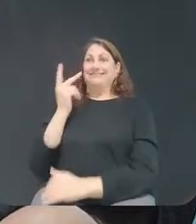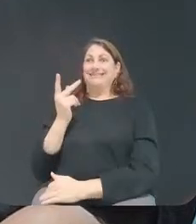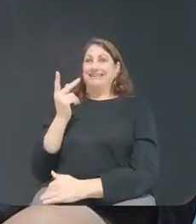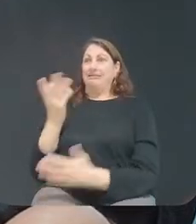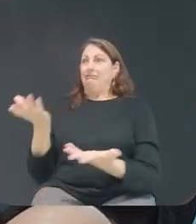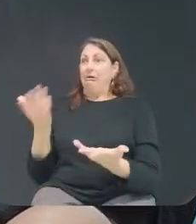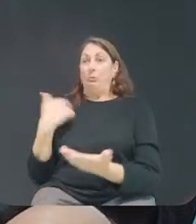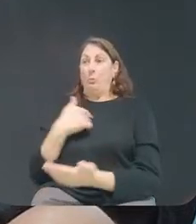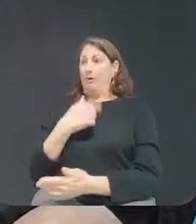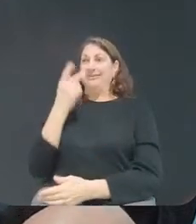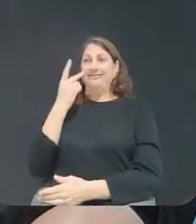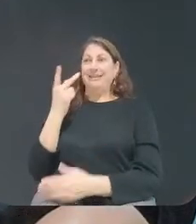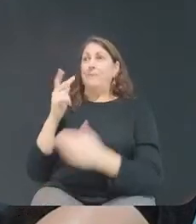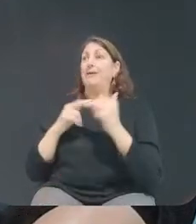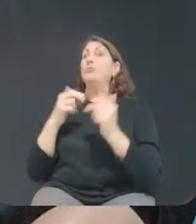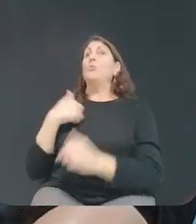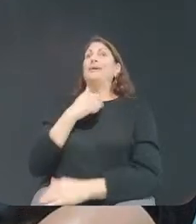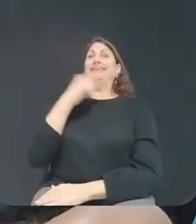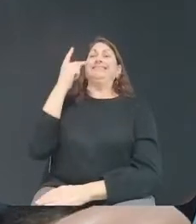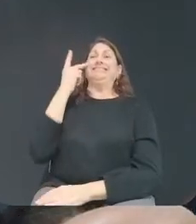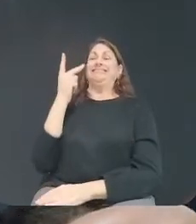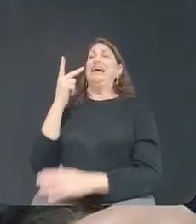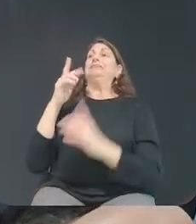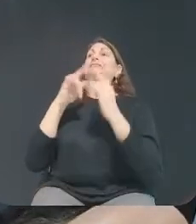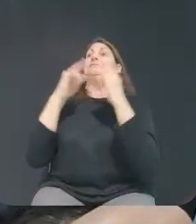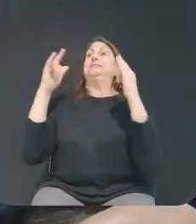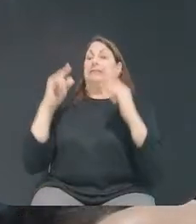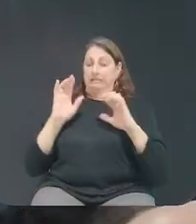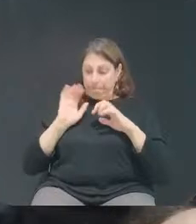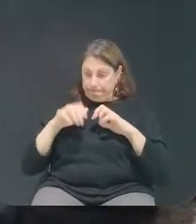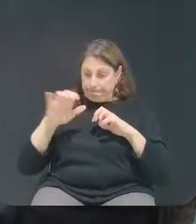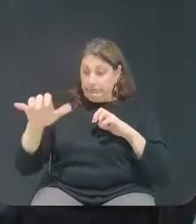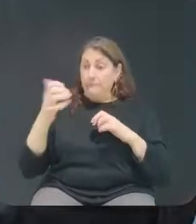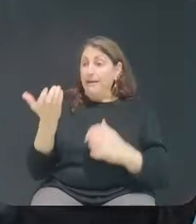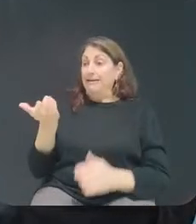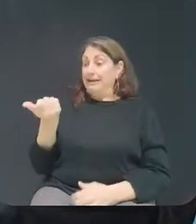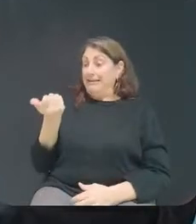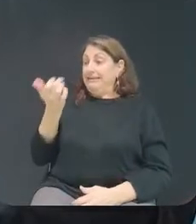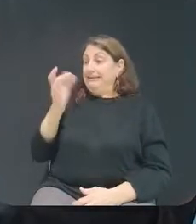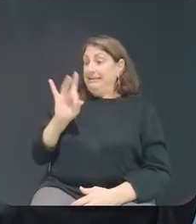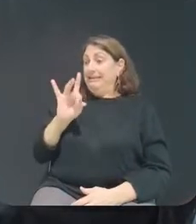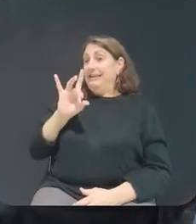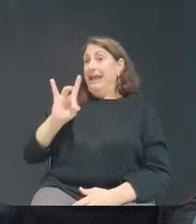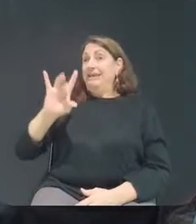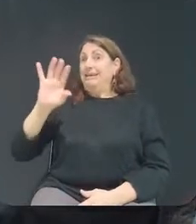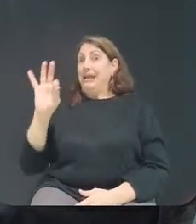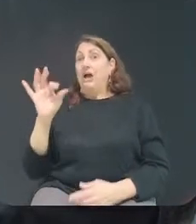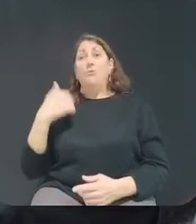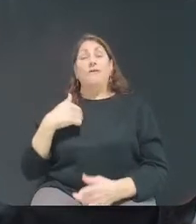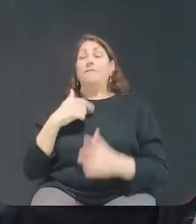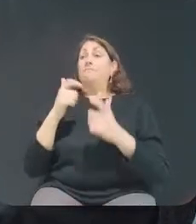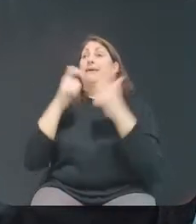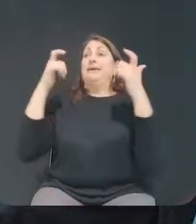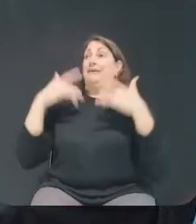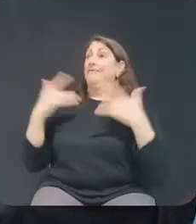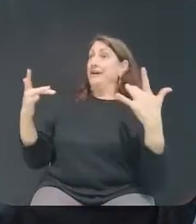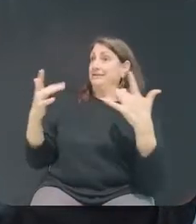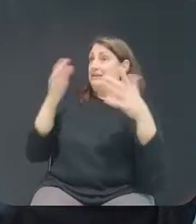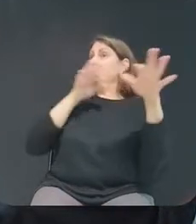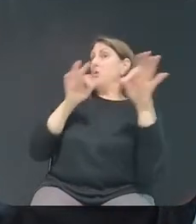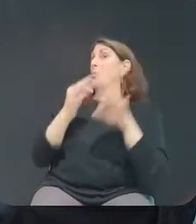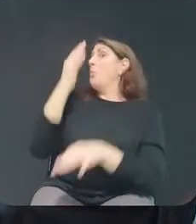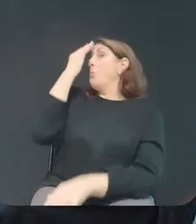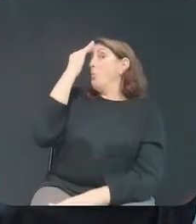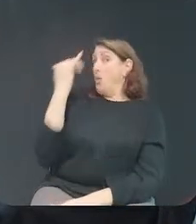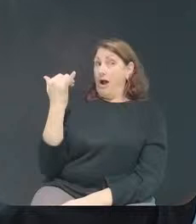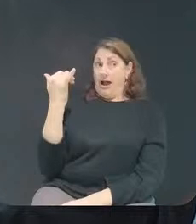tents. There was a major event that happened in Seattle in 1889 that speaks to why we see tents and not buildings. And I'm